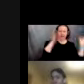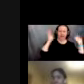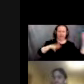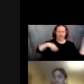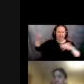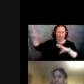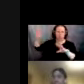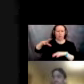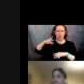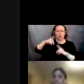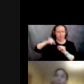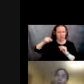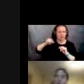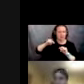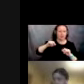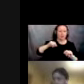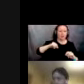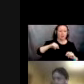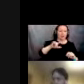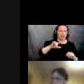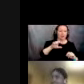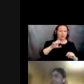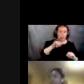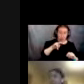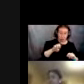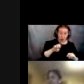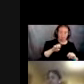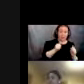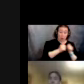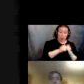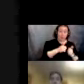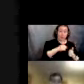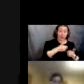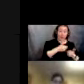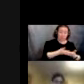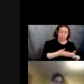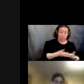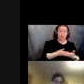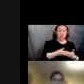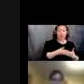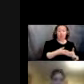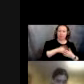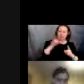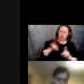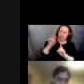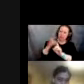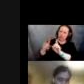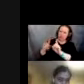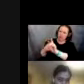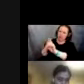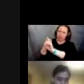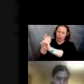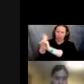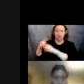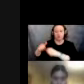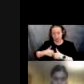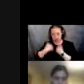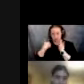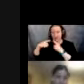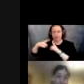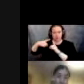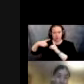with Isamu in tow, went after him and lived in Japan for a while. And then the family came back without